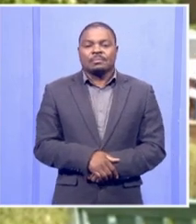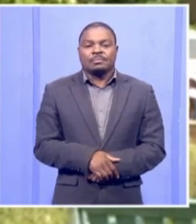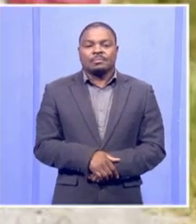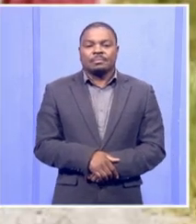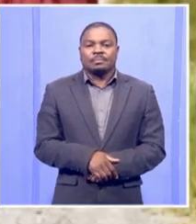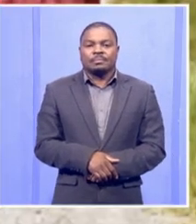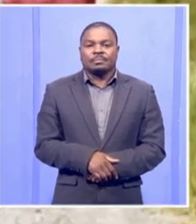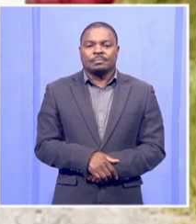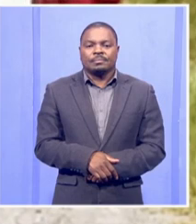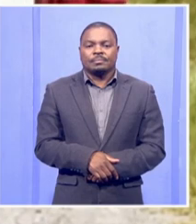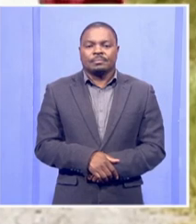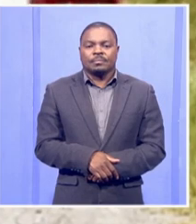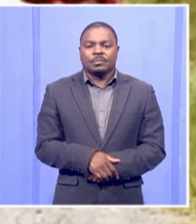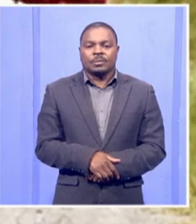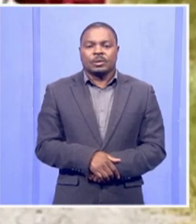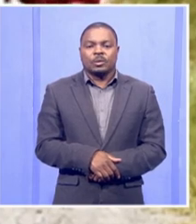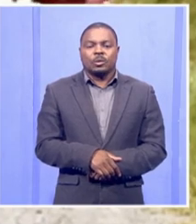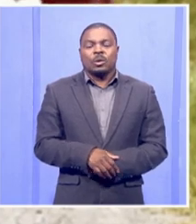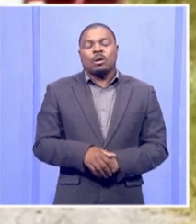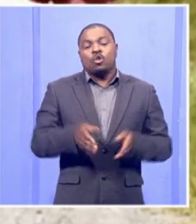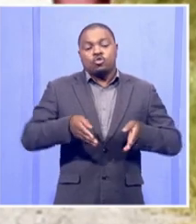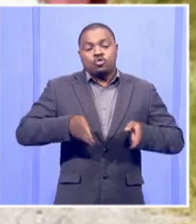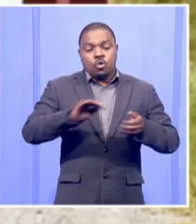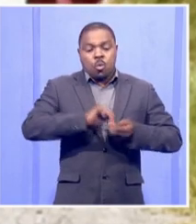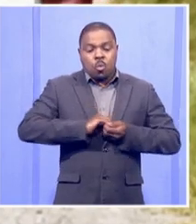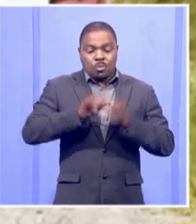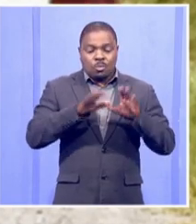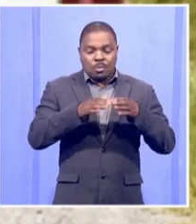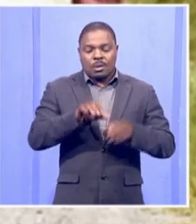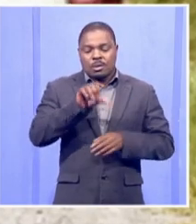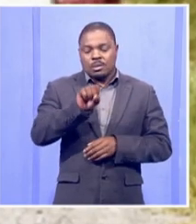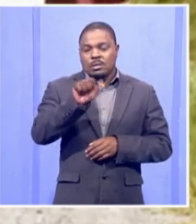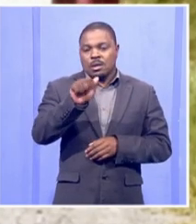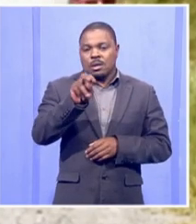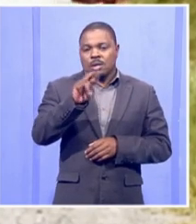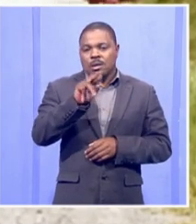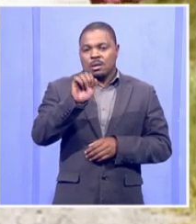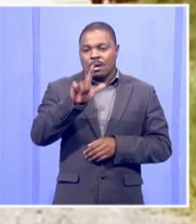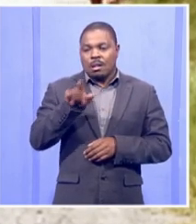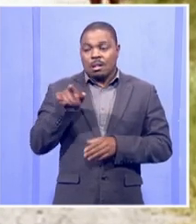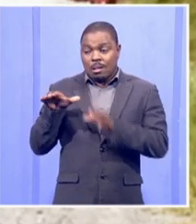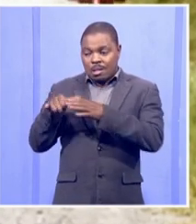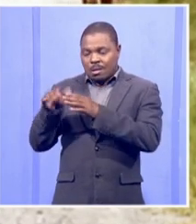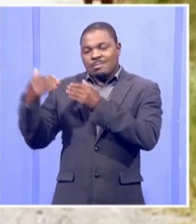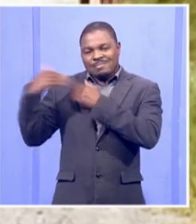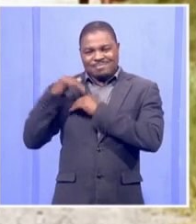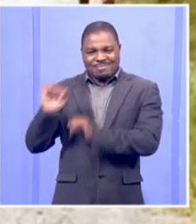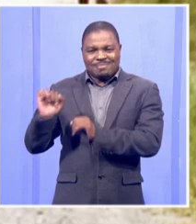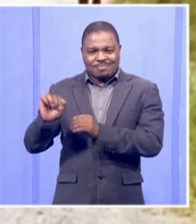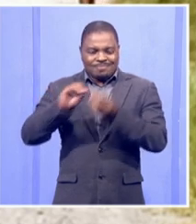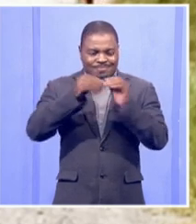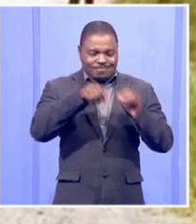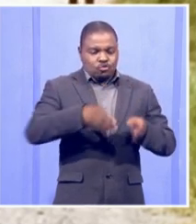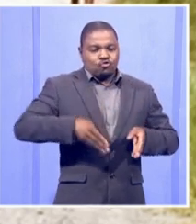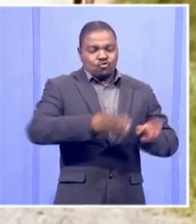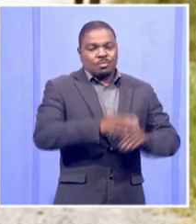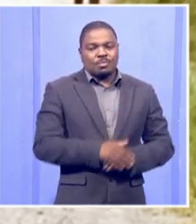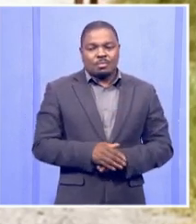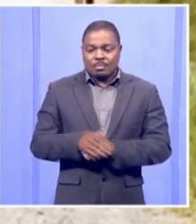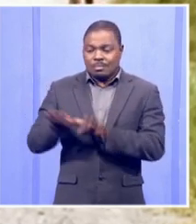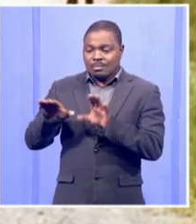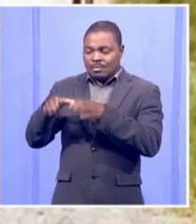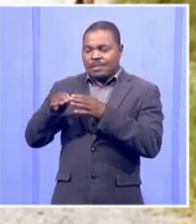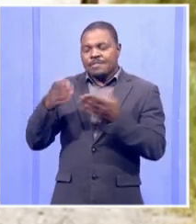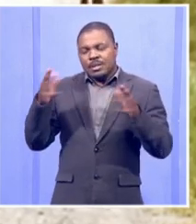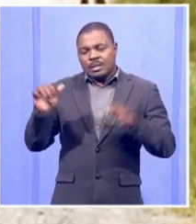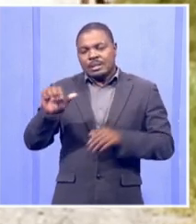here. The roads agency, Sandral, is responsible for repairs to the road. The agency has put